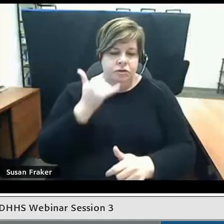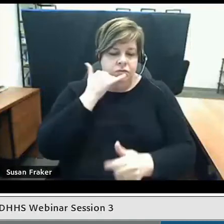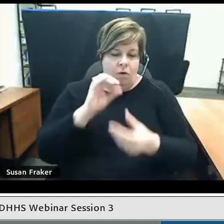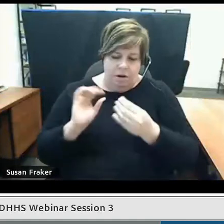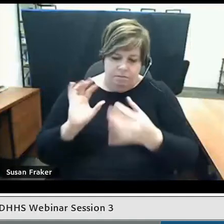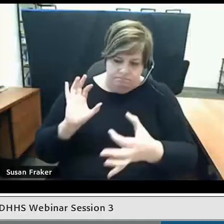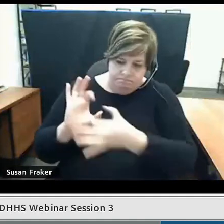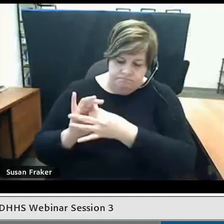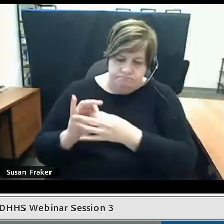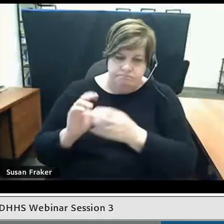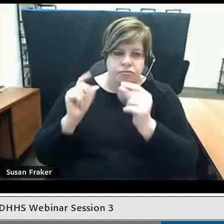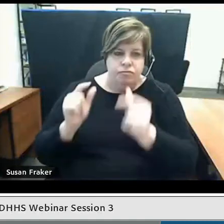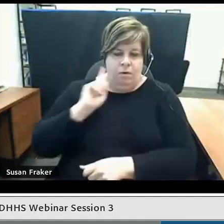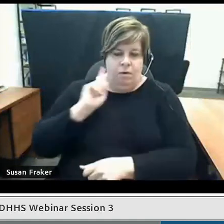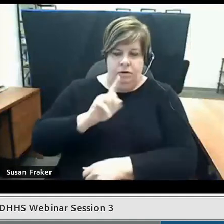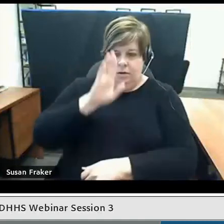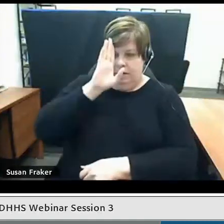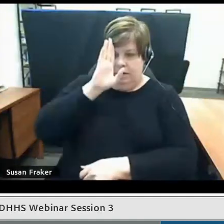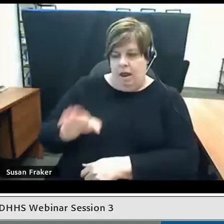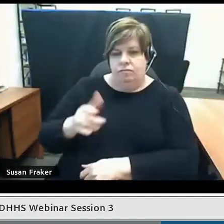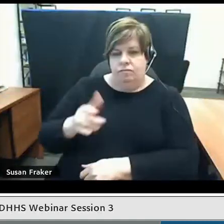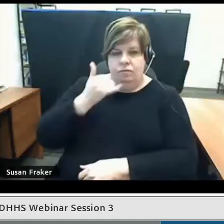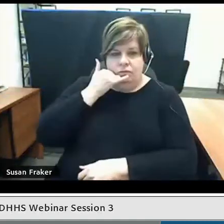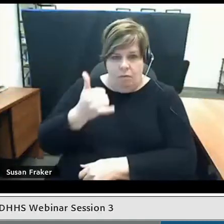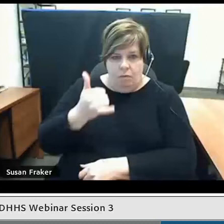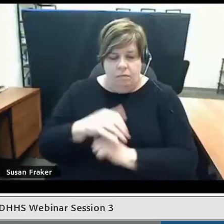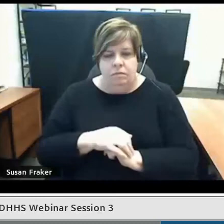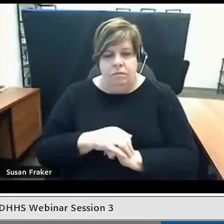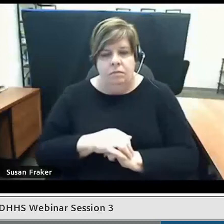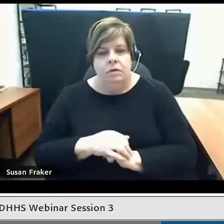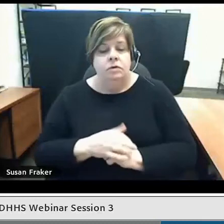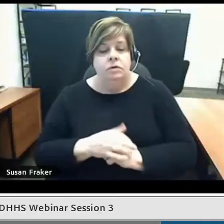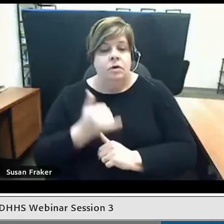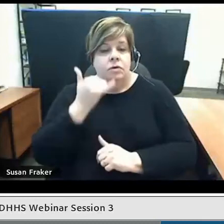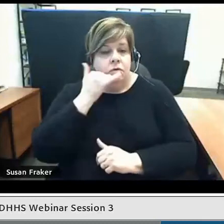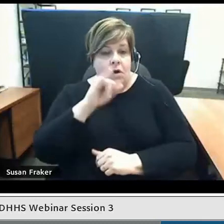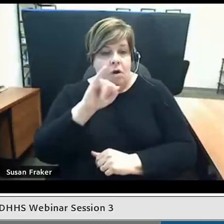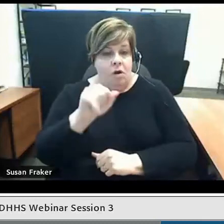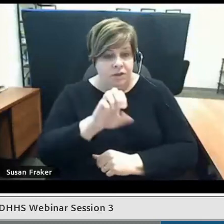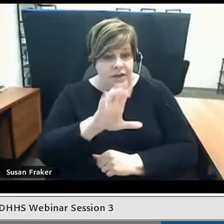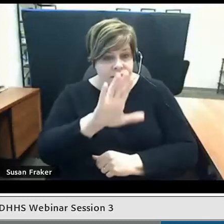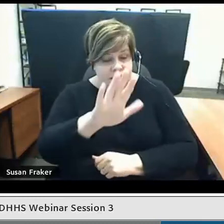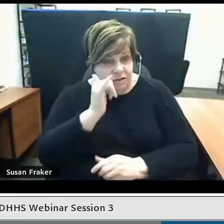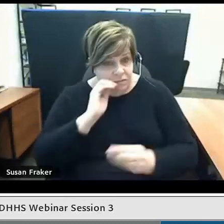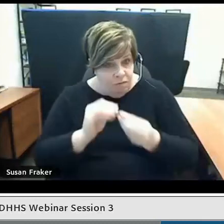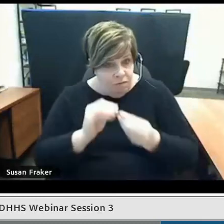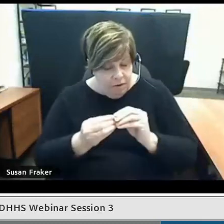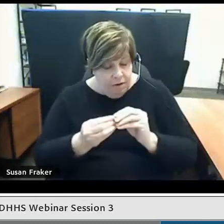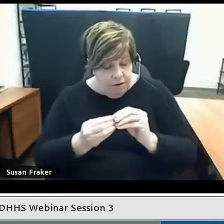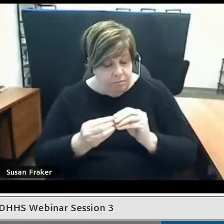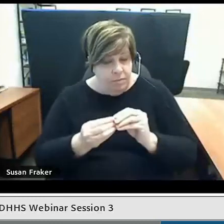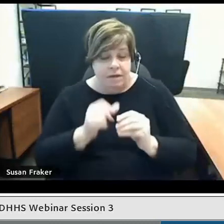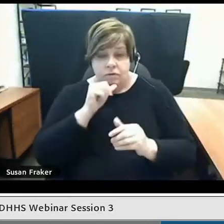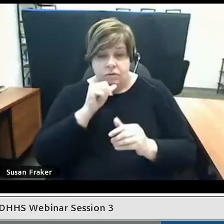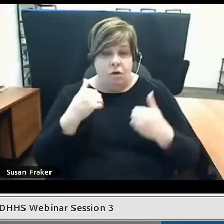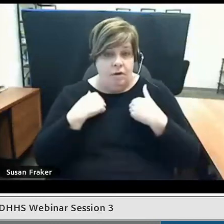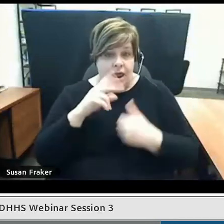access as to hearing people would with a phone call. So you basically would call Jesse's phone number, and if you don't have a